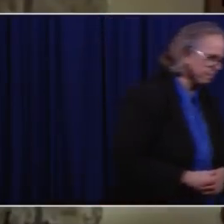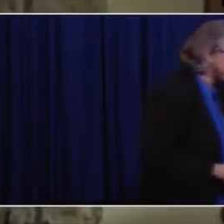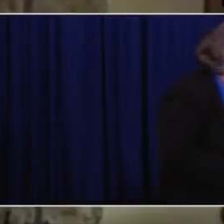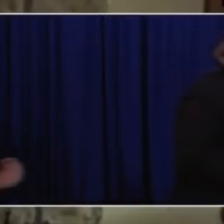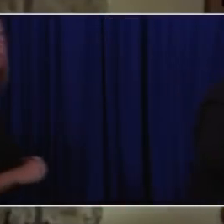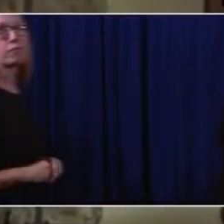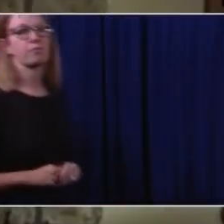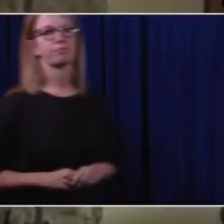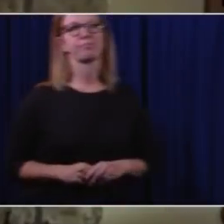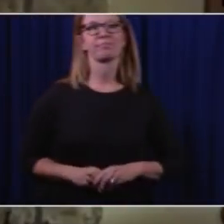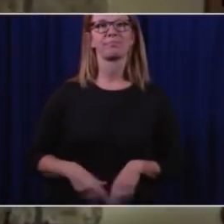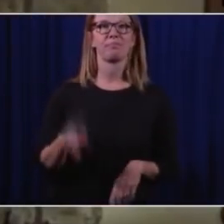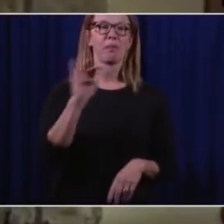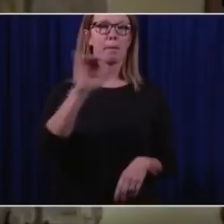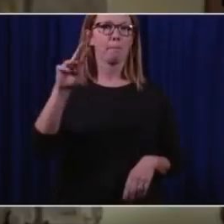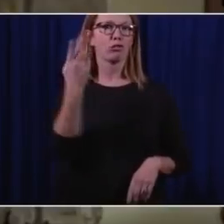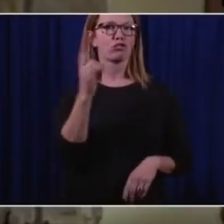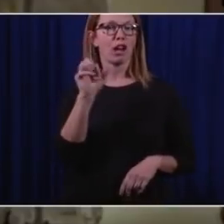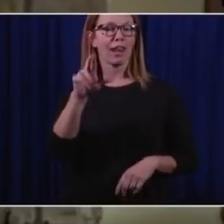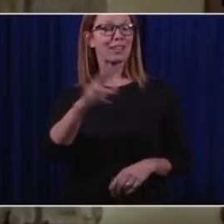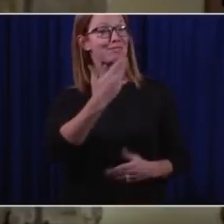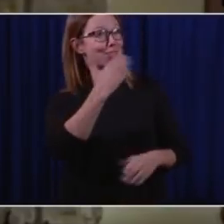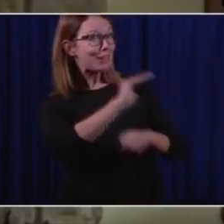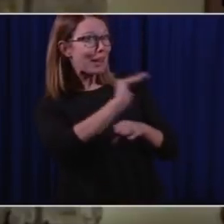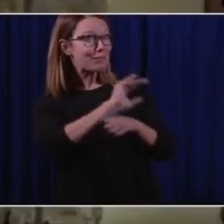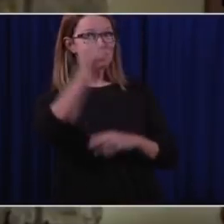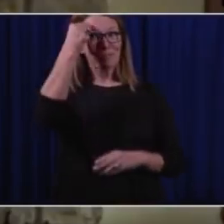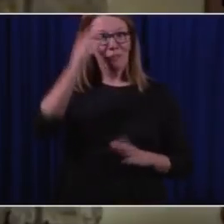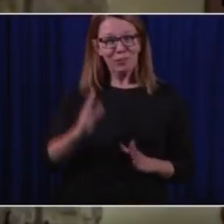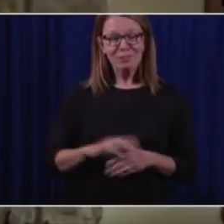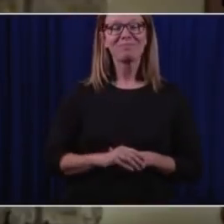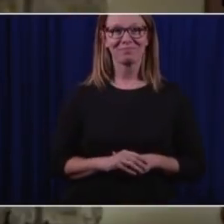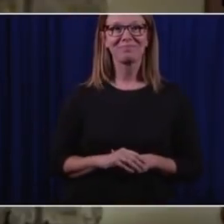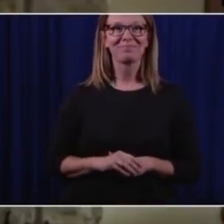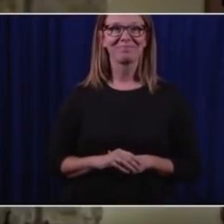Journal. Good afternoon, Governor. Afternoon.